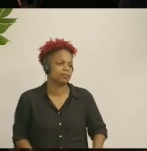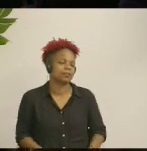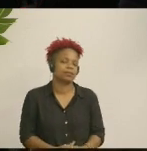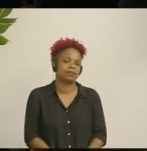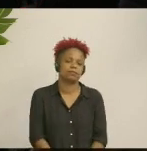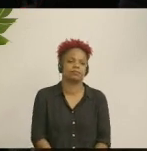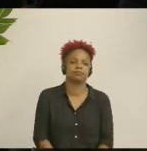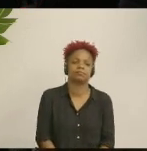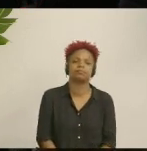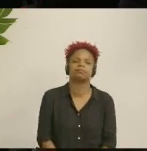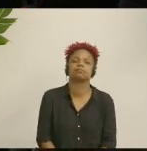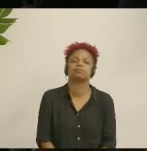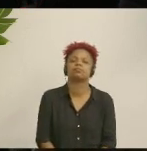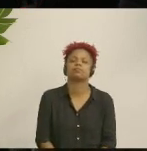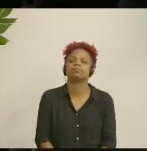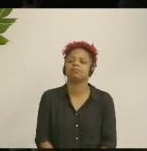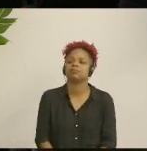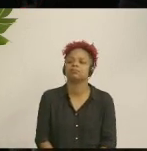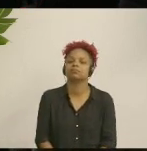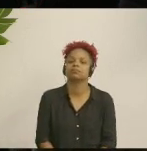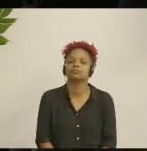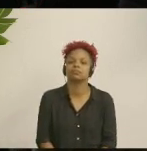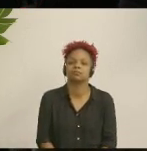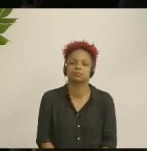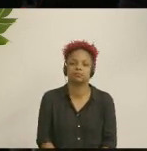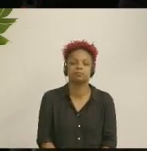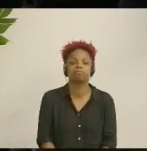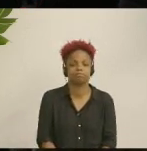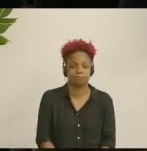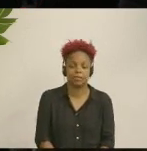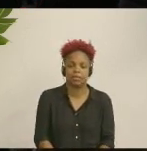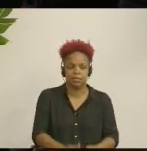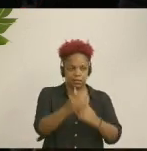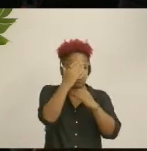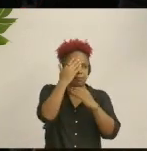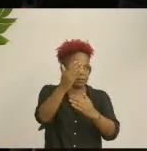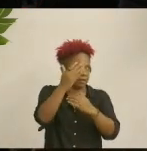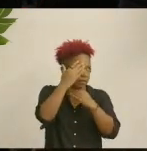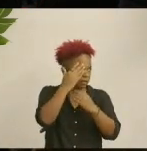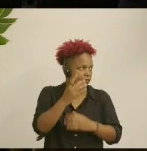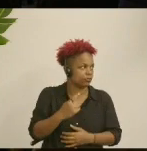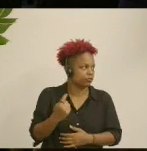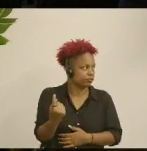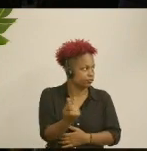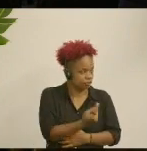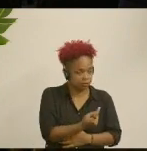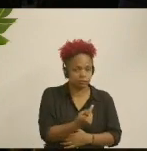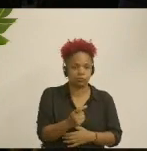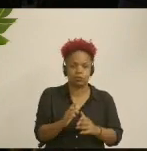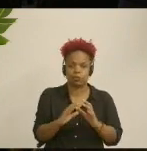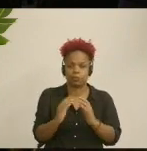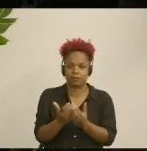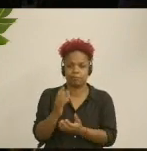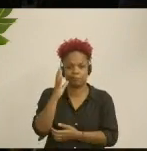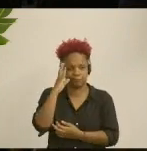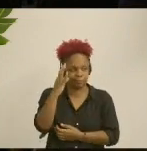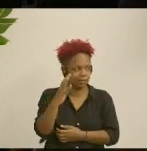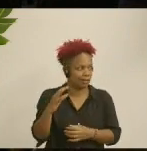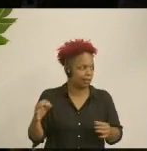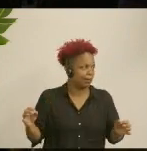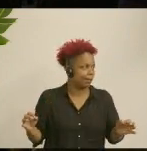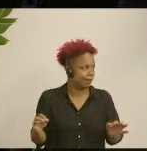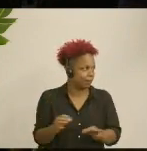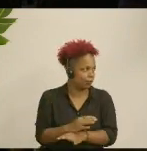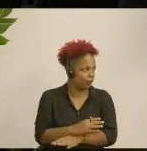Thank you, Rahima. Our solutions committee is ready for feedback. Please, Susanne, Maria Elena, Michael.